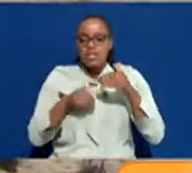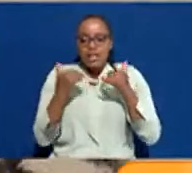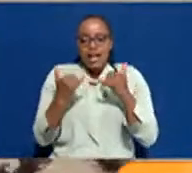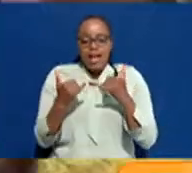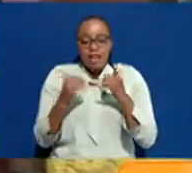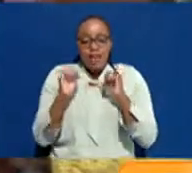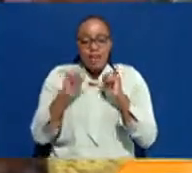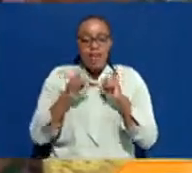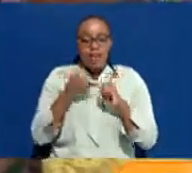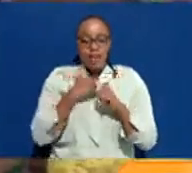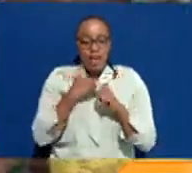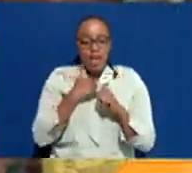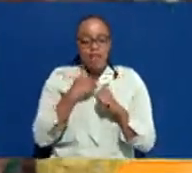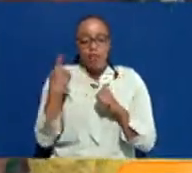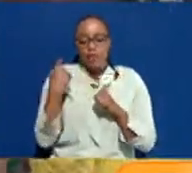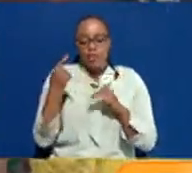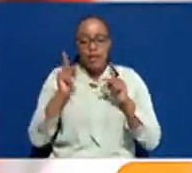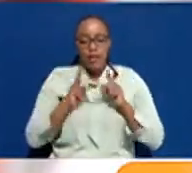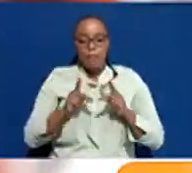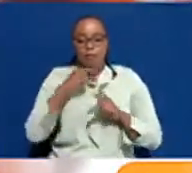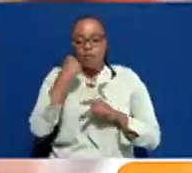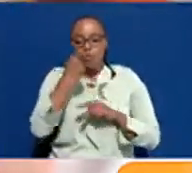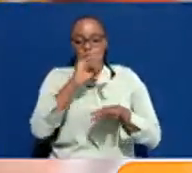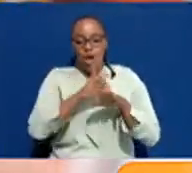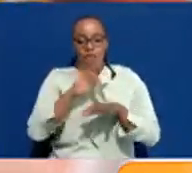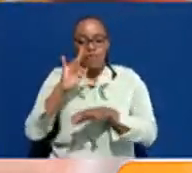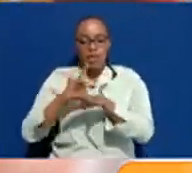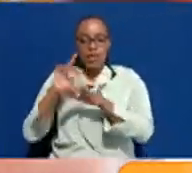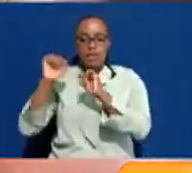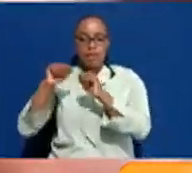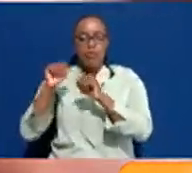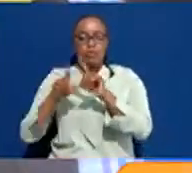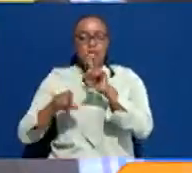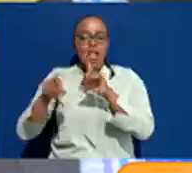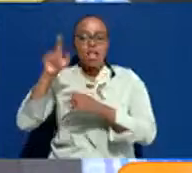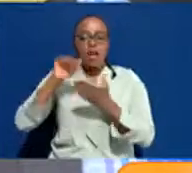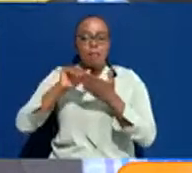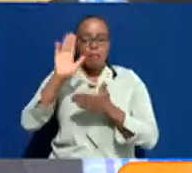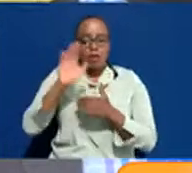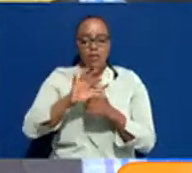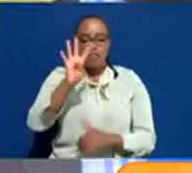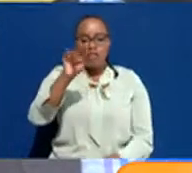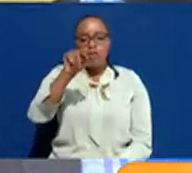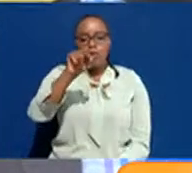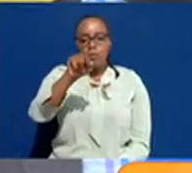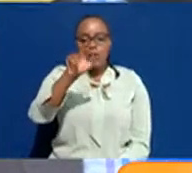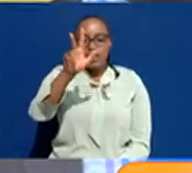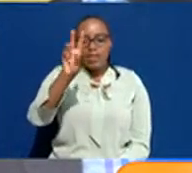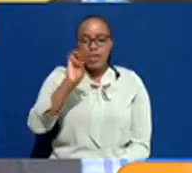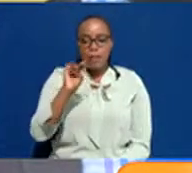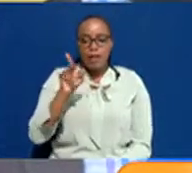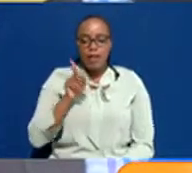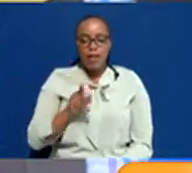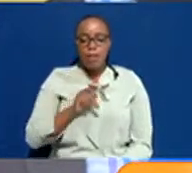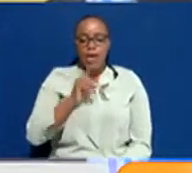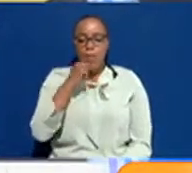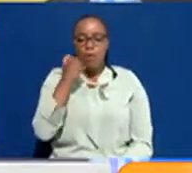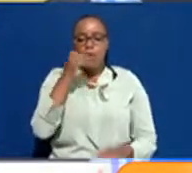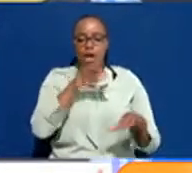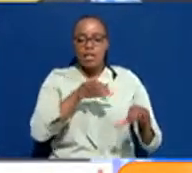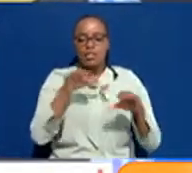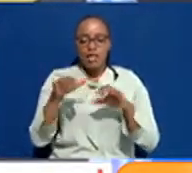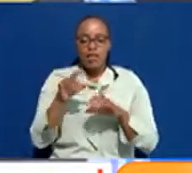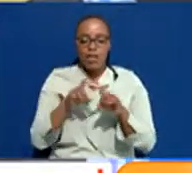get worse, with the numbers of those affected expected to rise. The 4.3 million people who are suffering